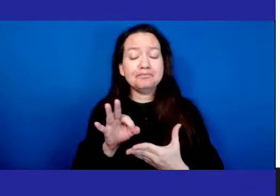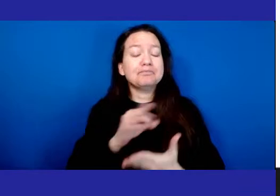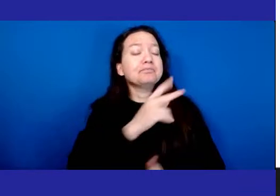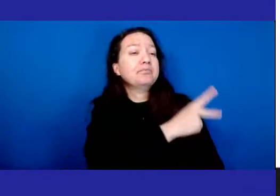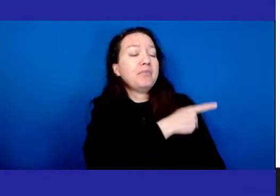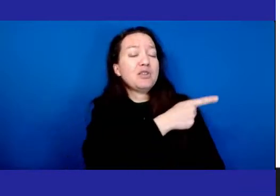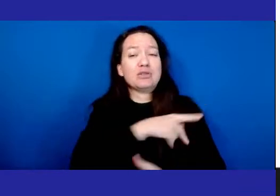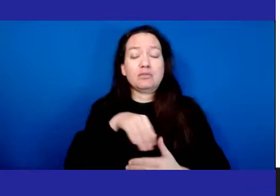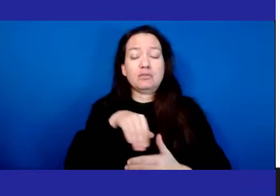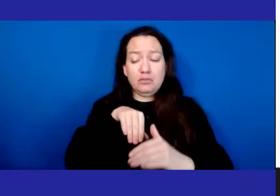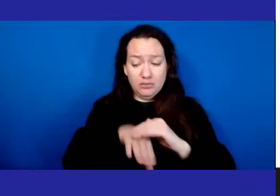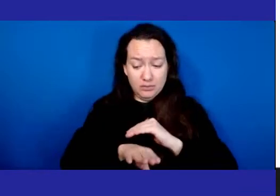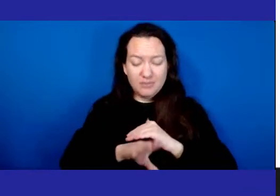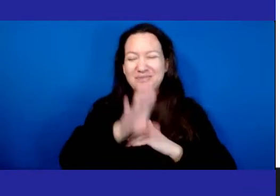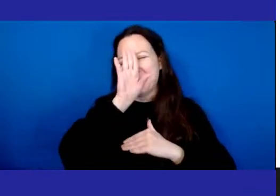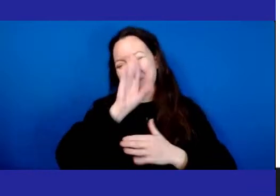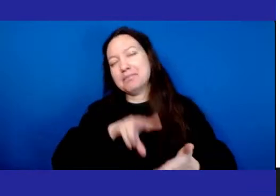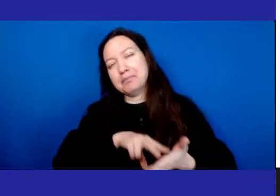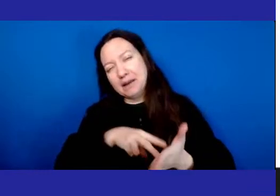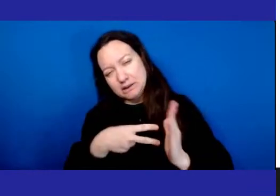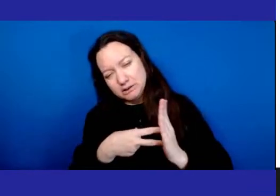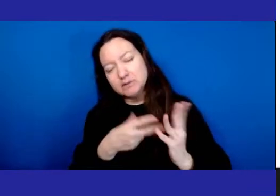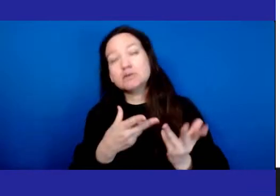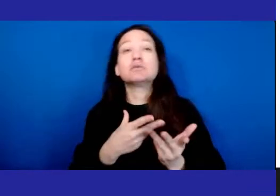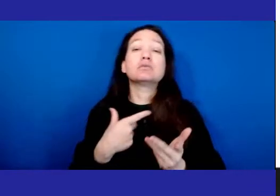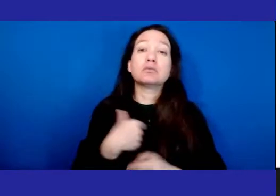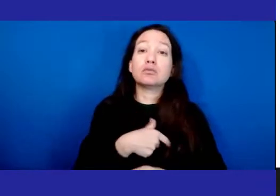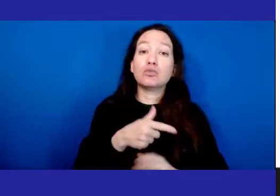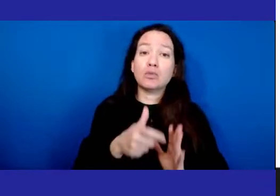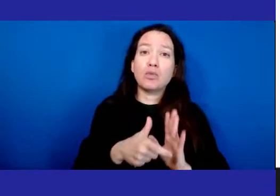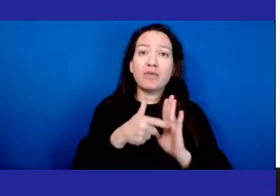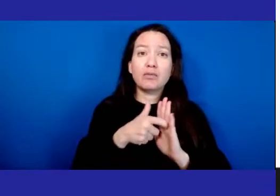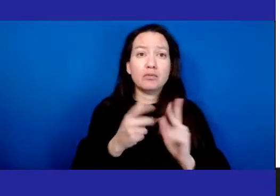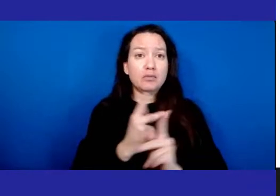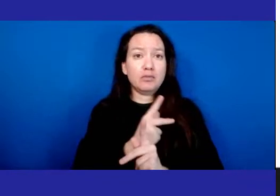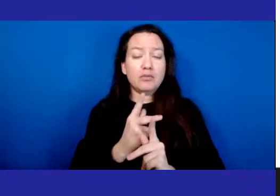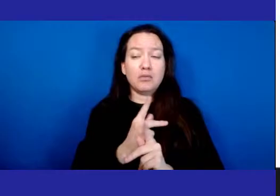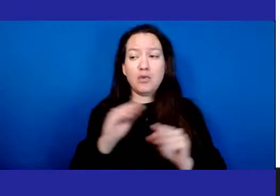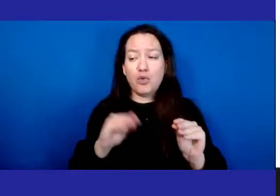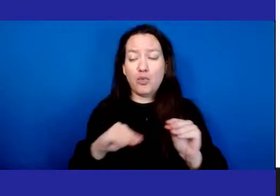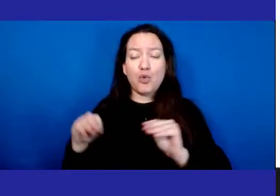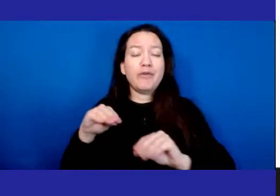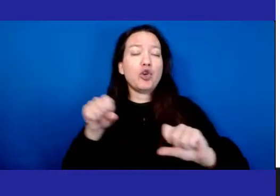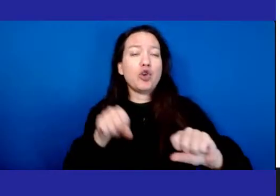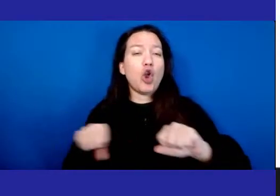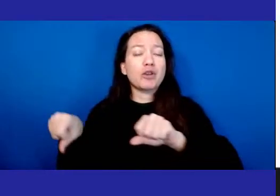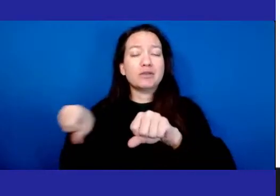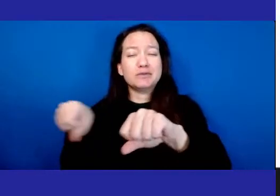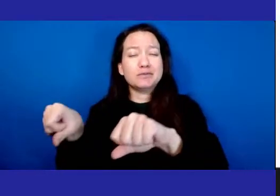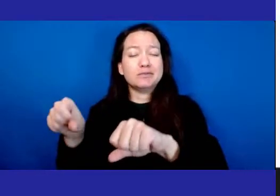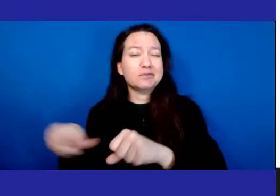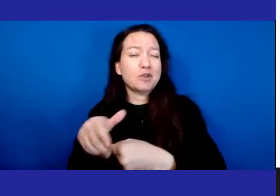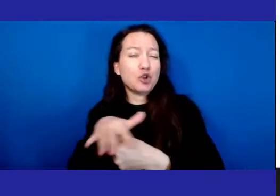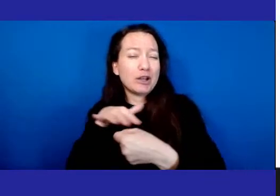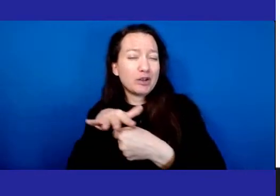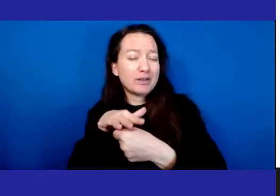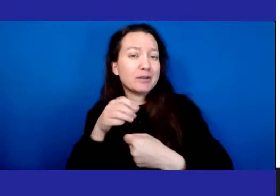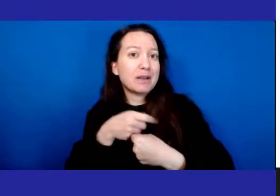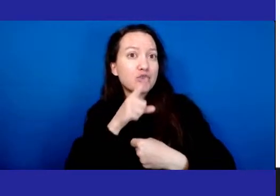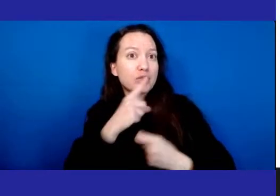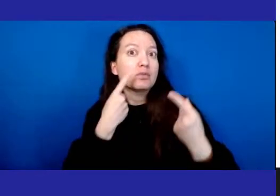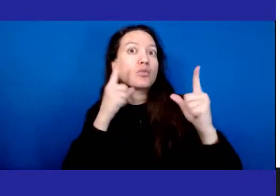admitted. I know what you're saying, and we would have to probably move the mobile cart to another area to make sure that it would